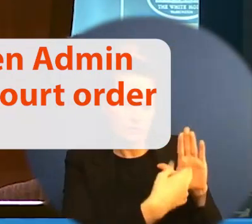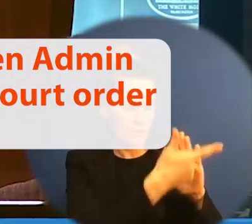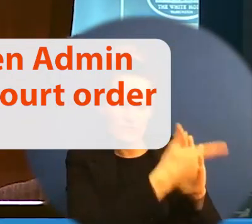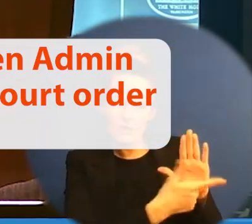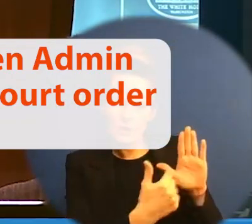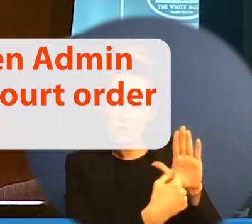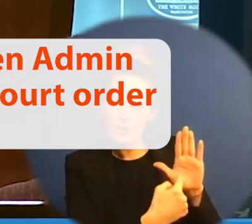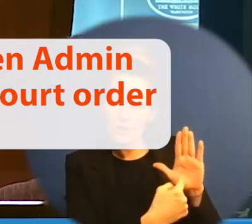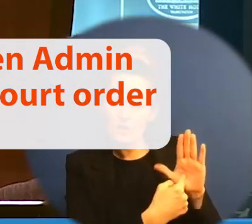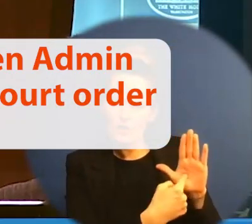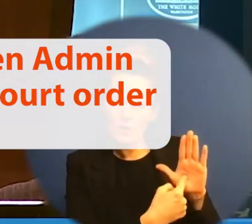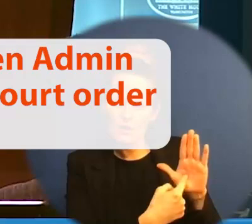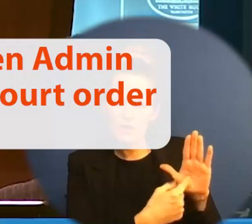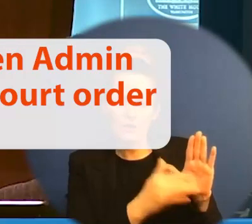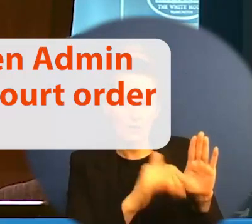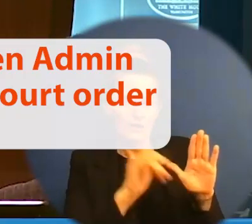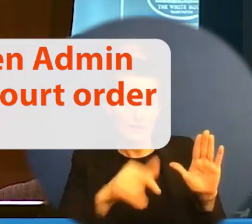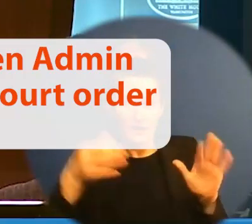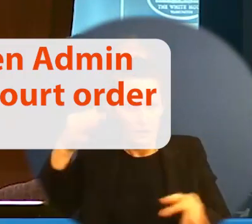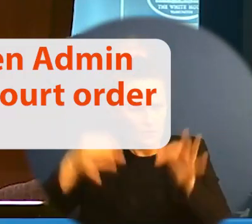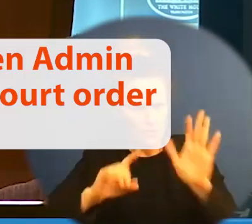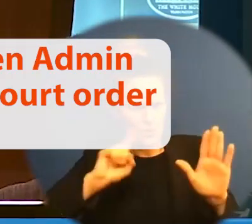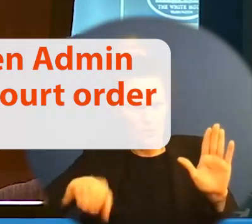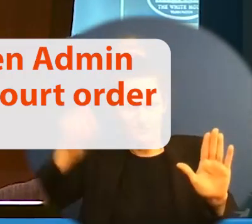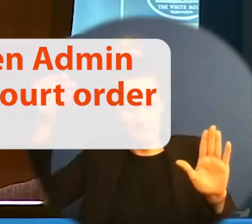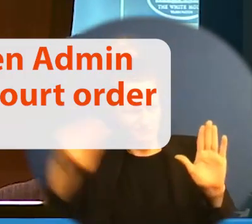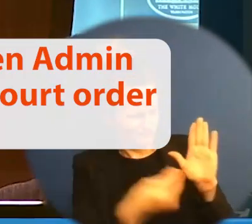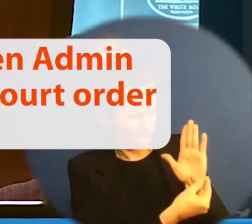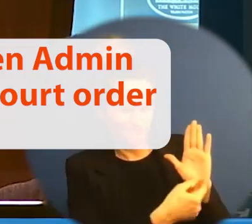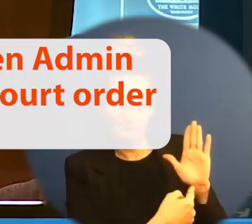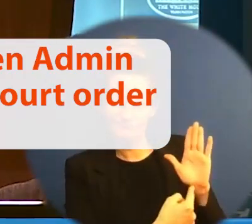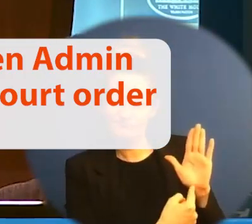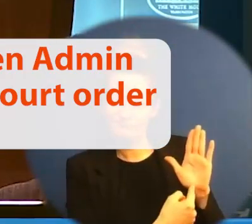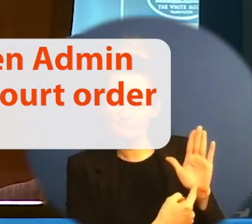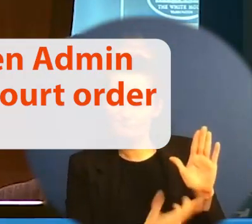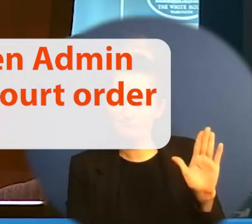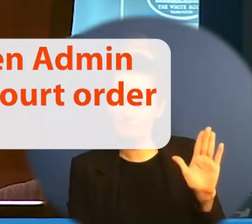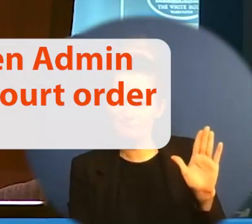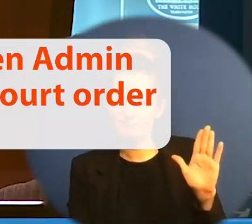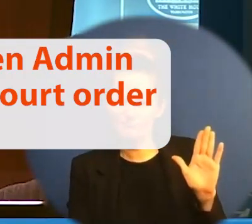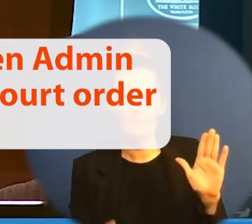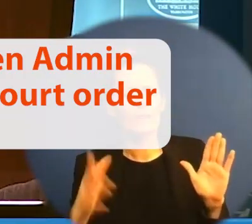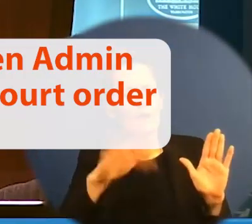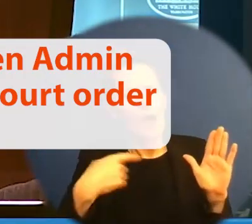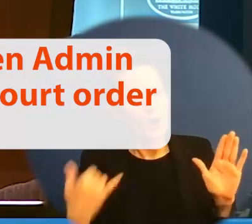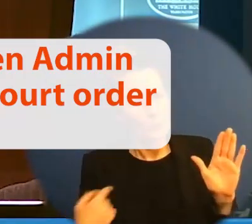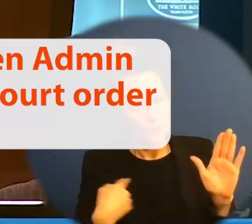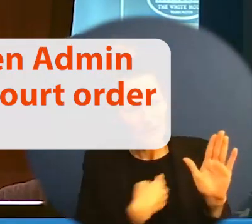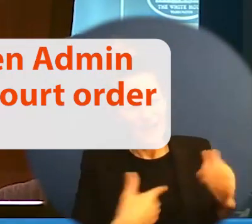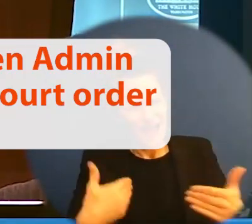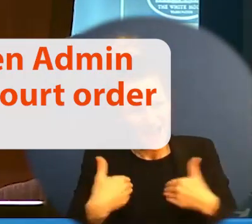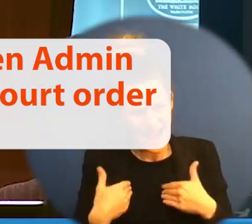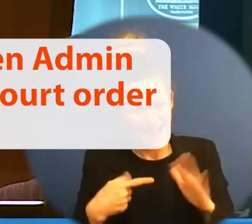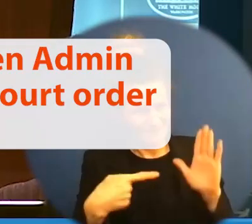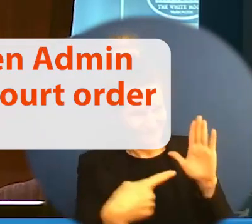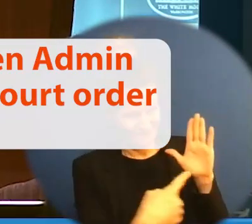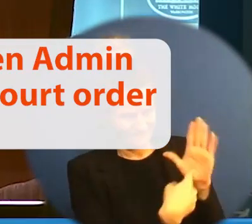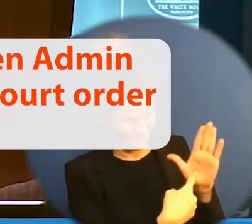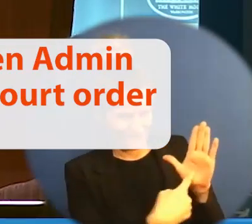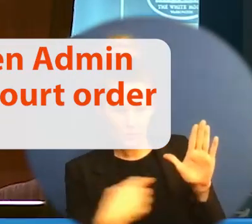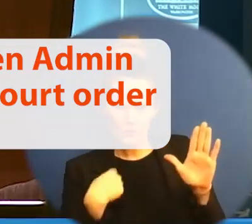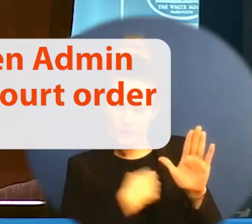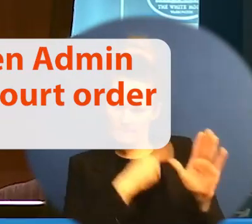But the administration sought to lift it. But it is a court order. But that is started by you guys. It was a court order that has